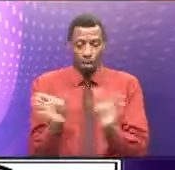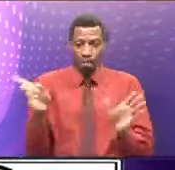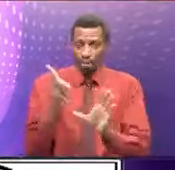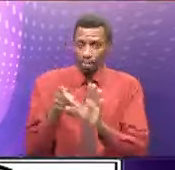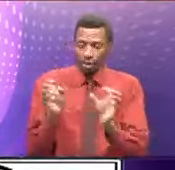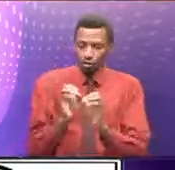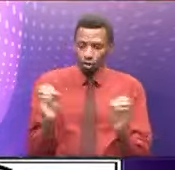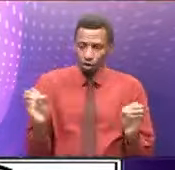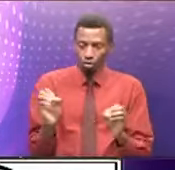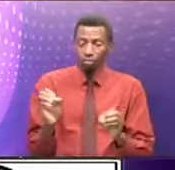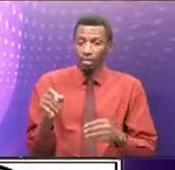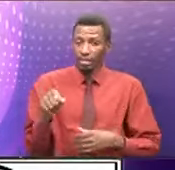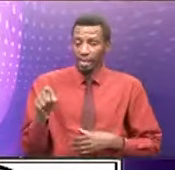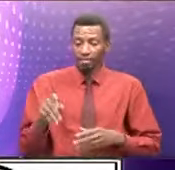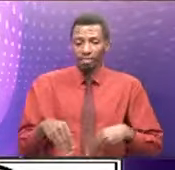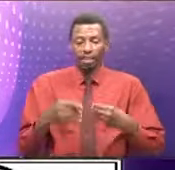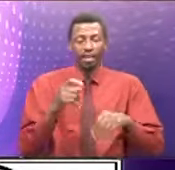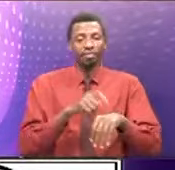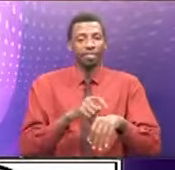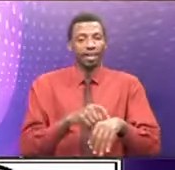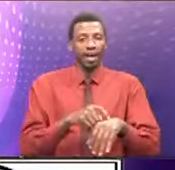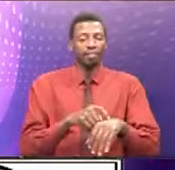luoko nyinge.